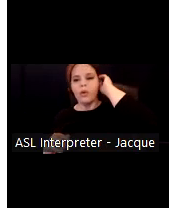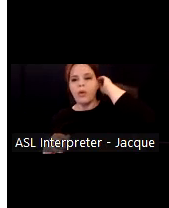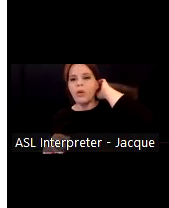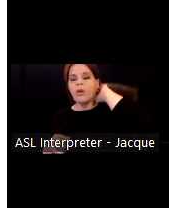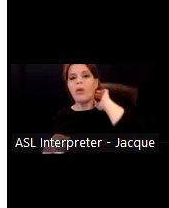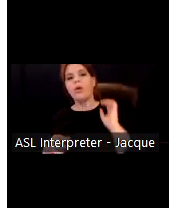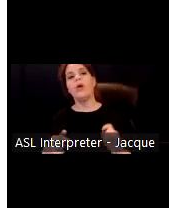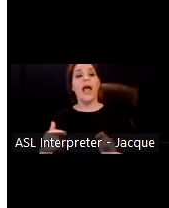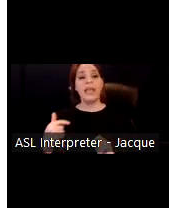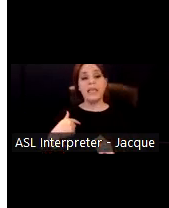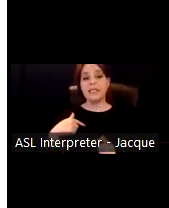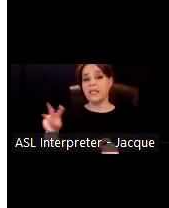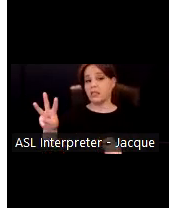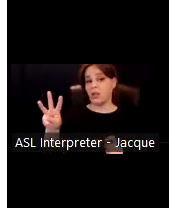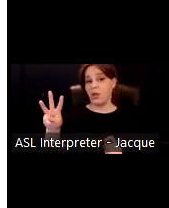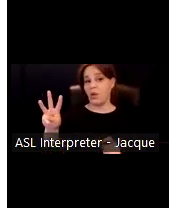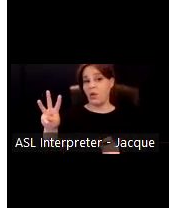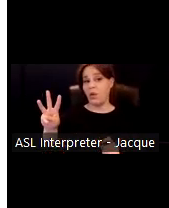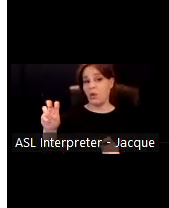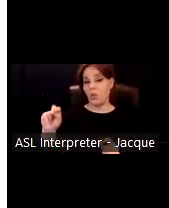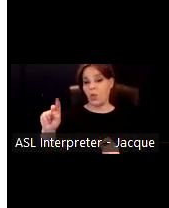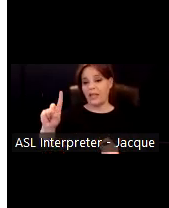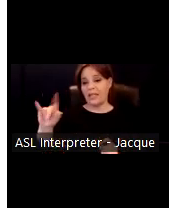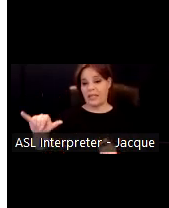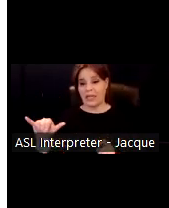This is Wendy.